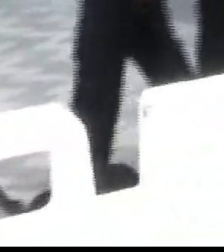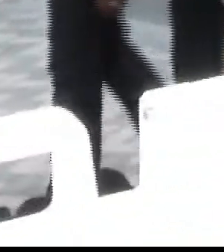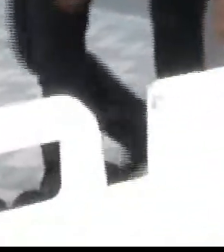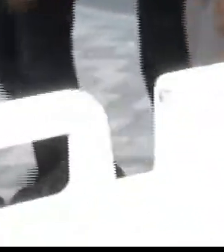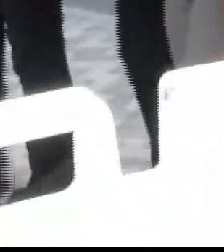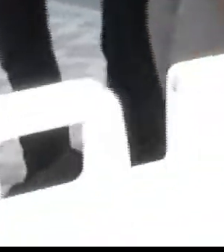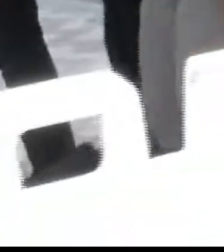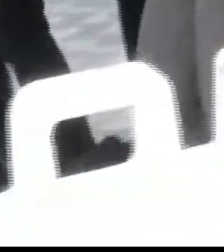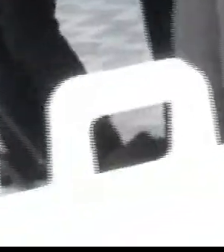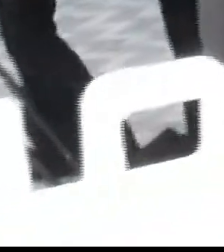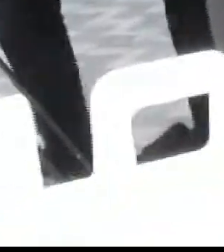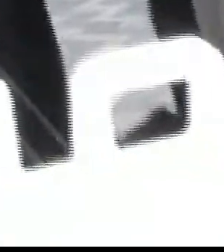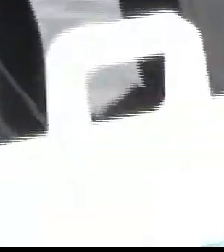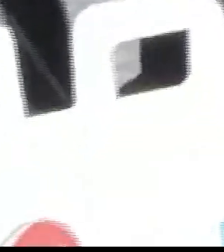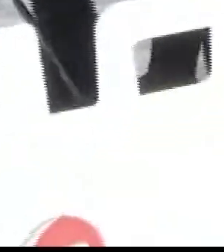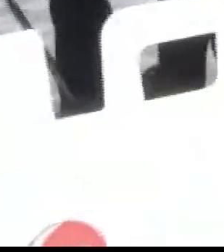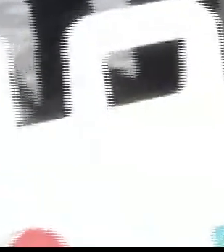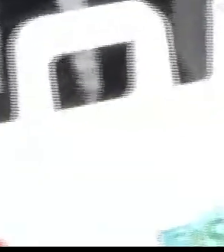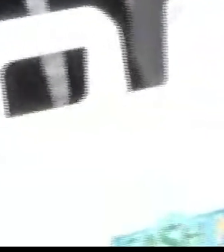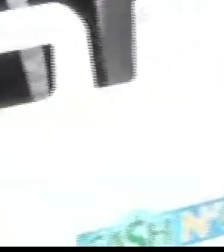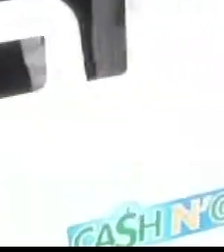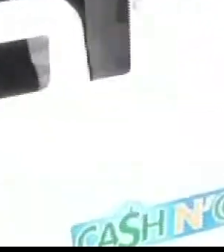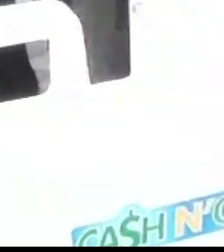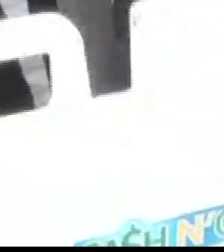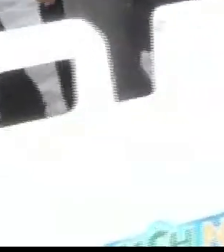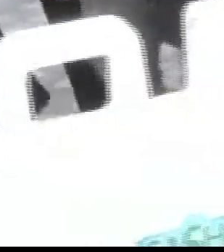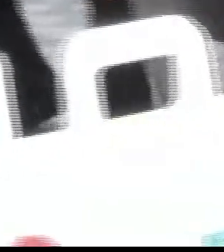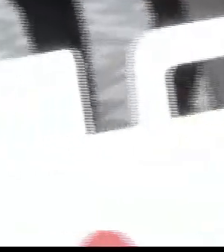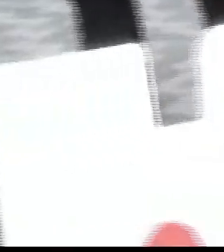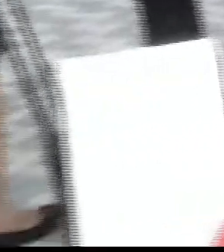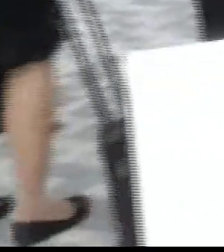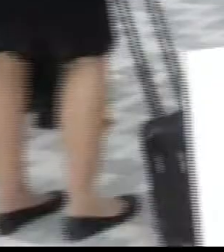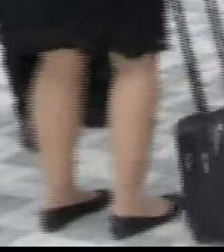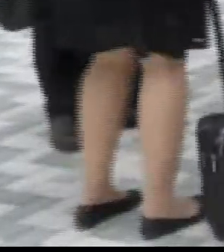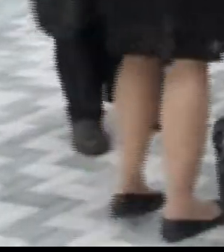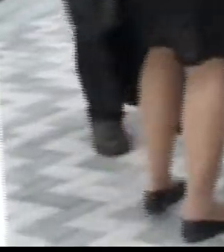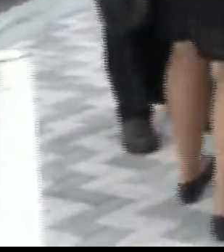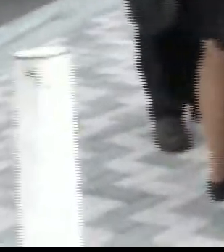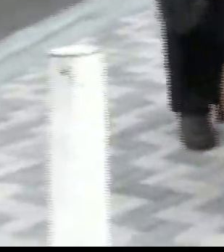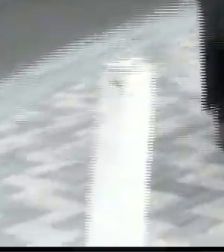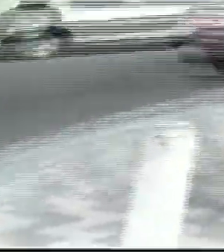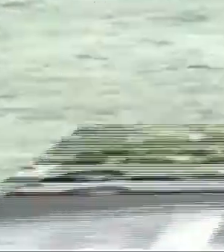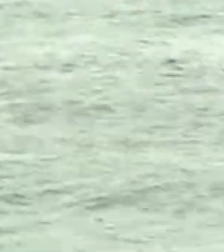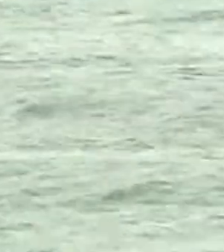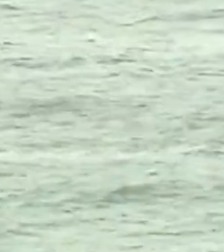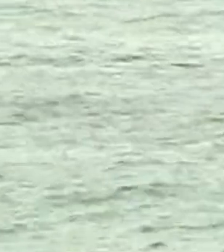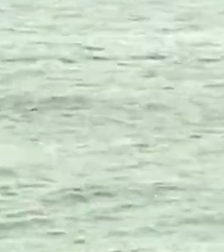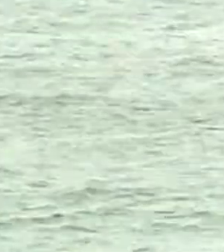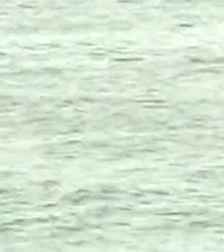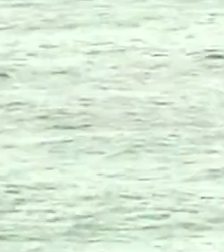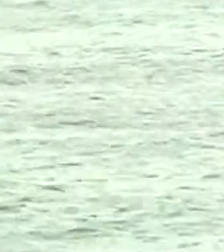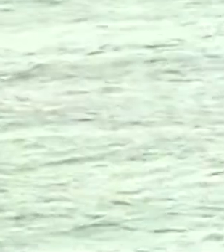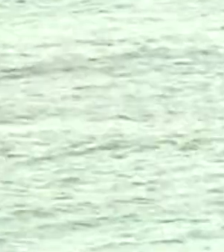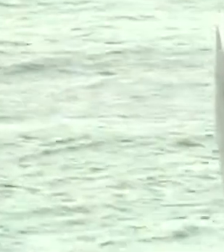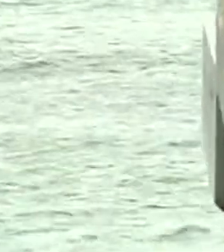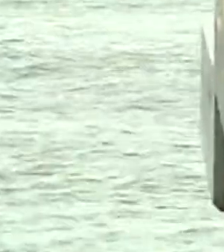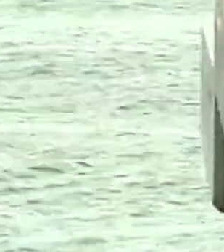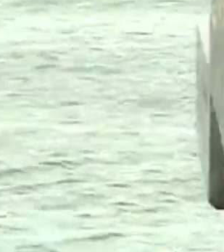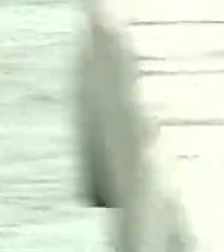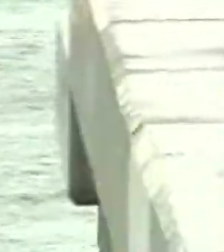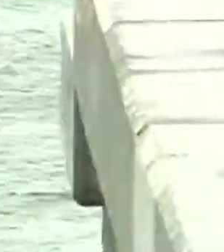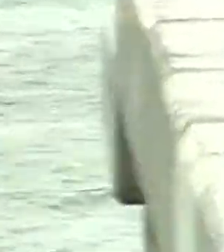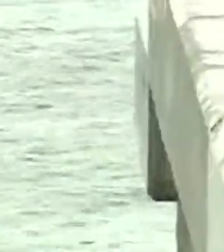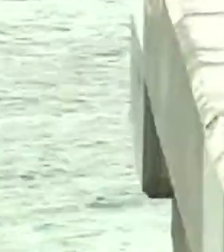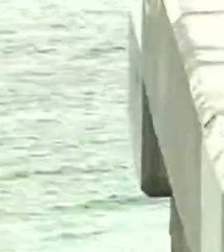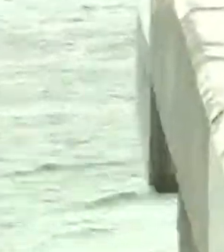St. John's parents leave court with a ruling in hand. Who learned a lesson coming up? Plus, police on the scene as a